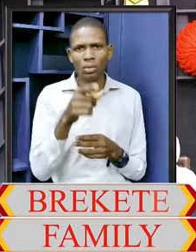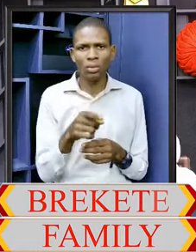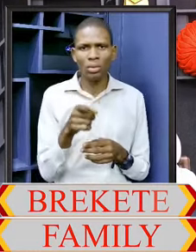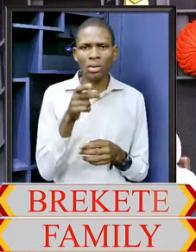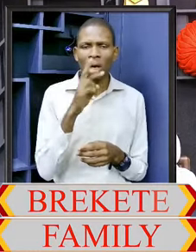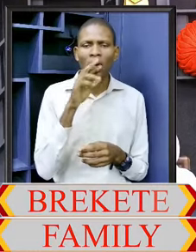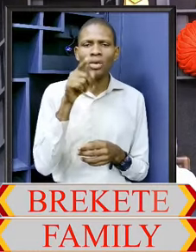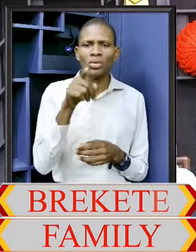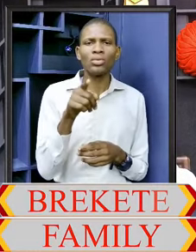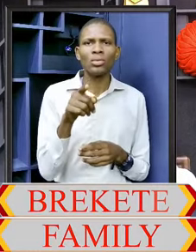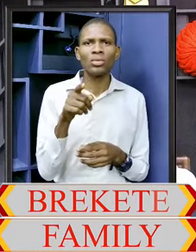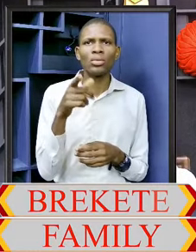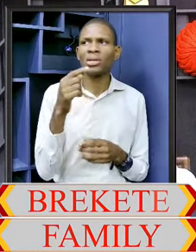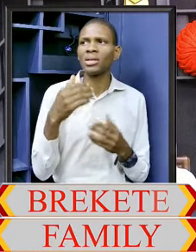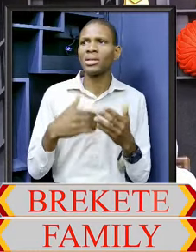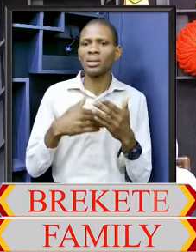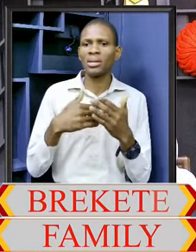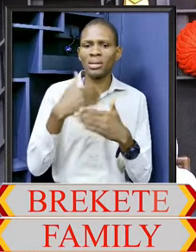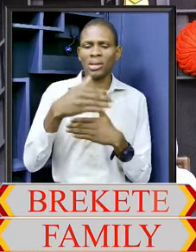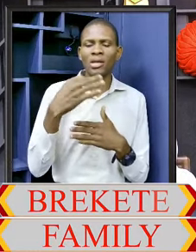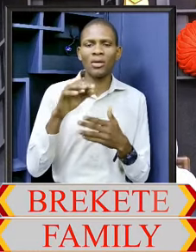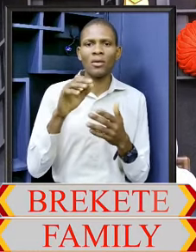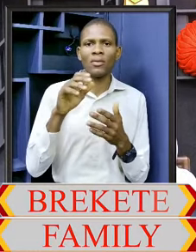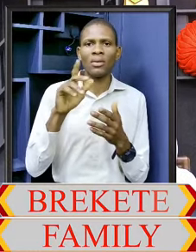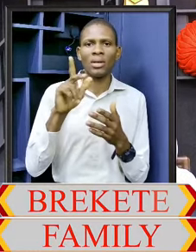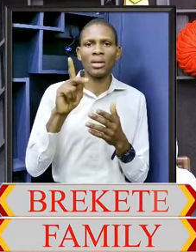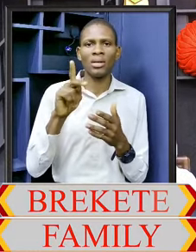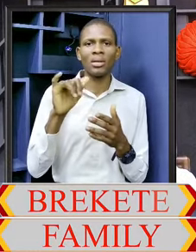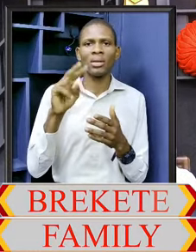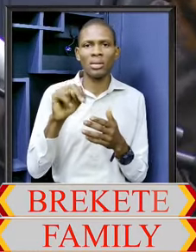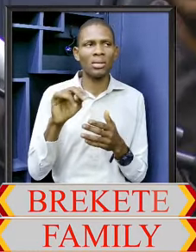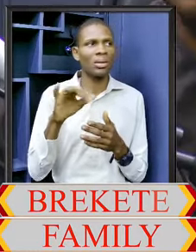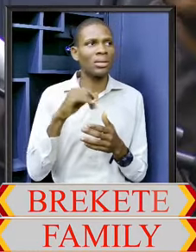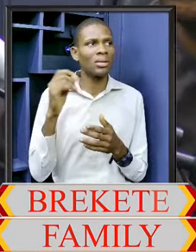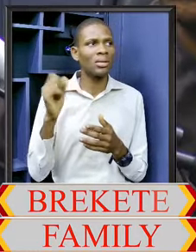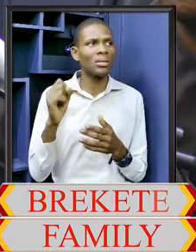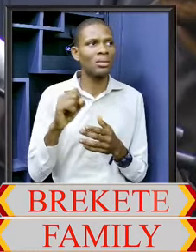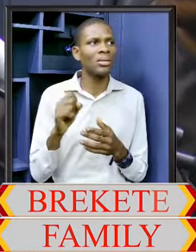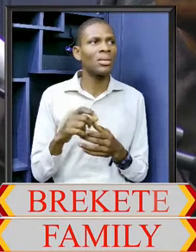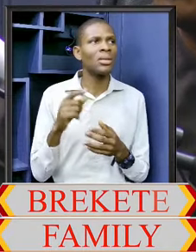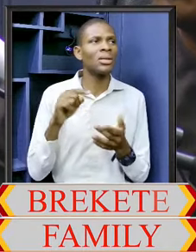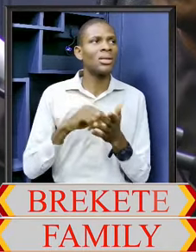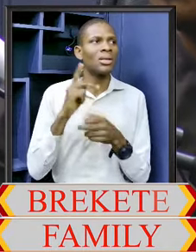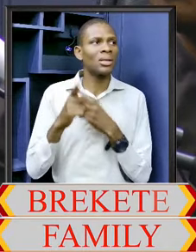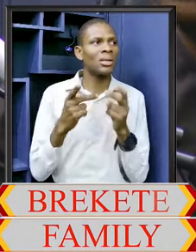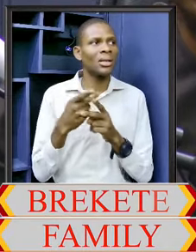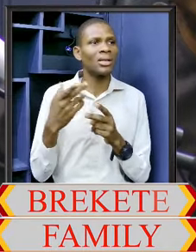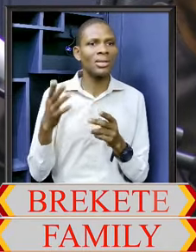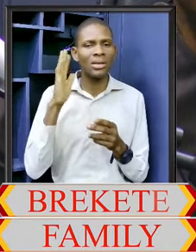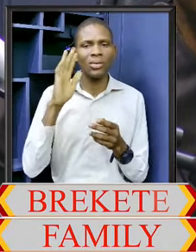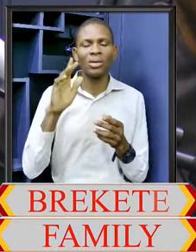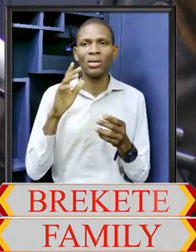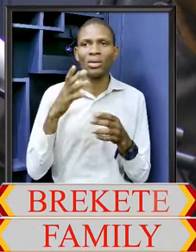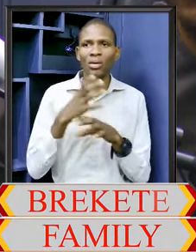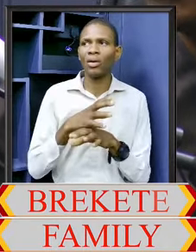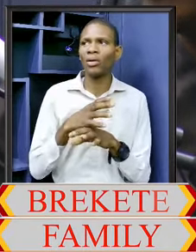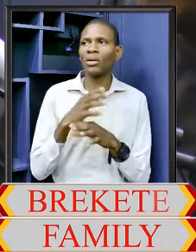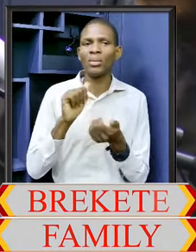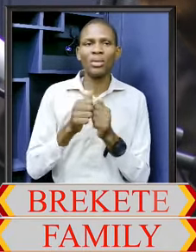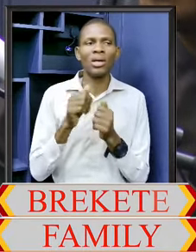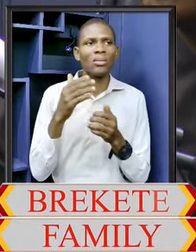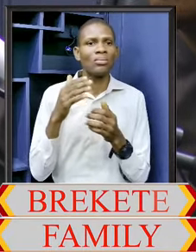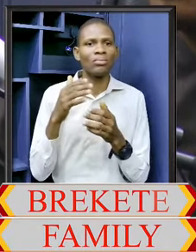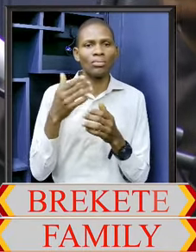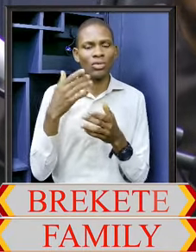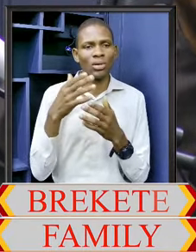Are you the next of kin? Yes, sir. This kind of thing will cause problem between siblings. So, because